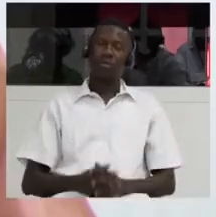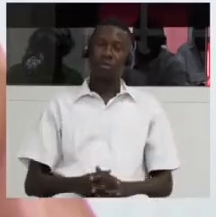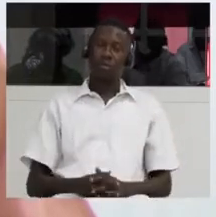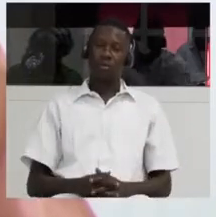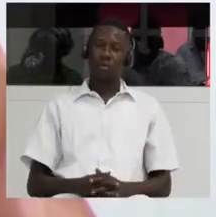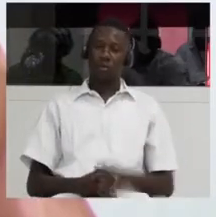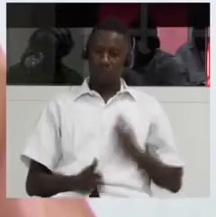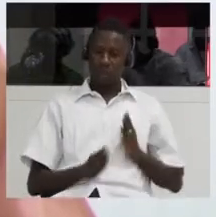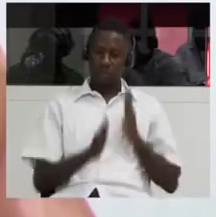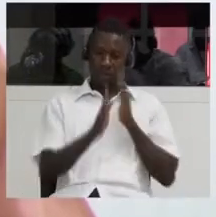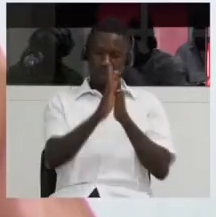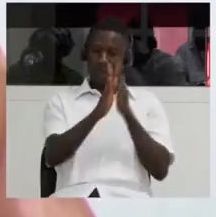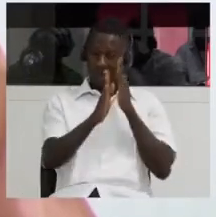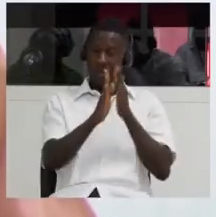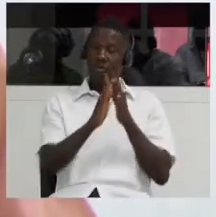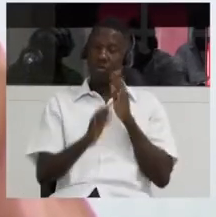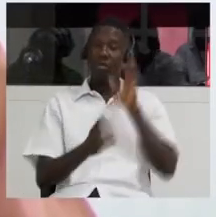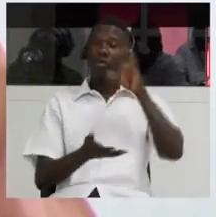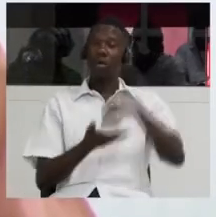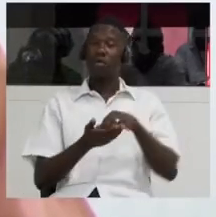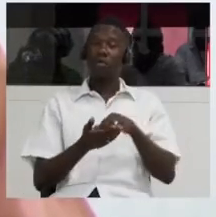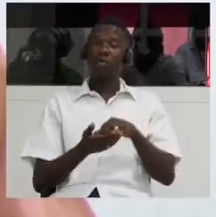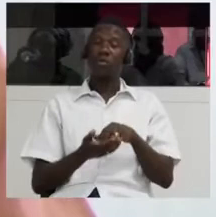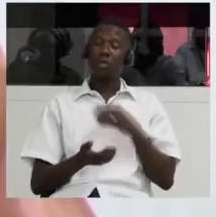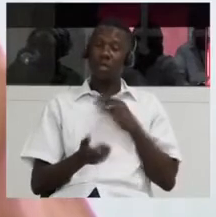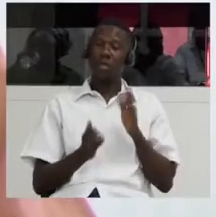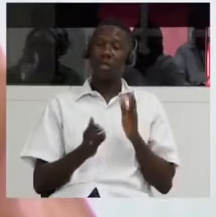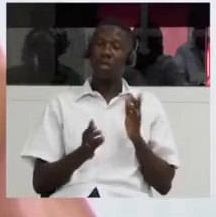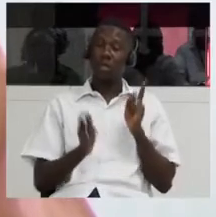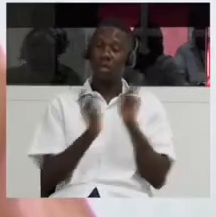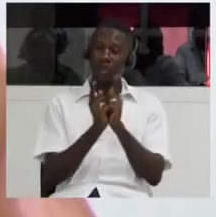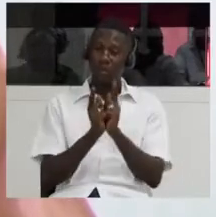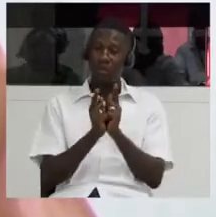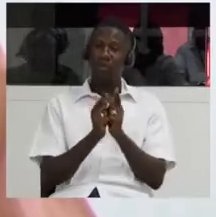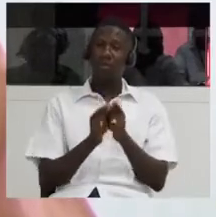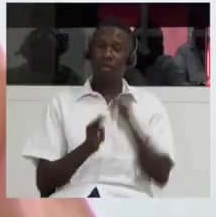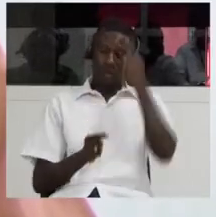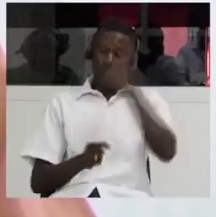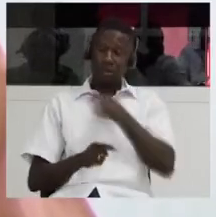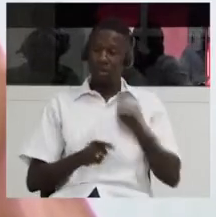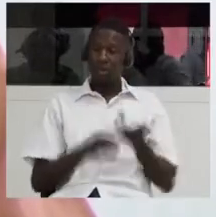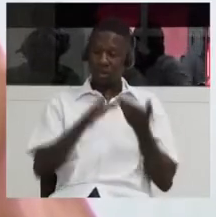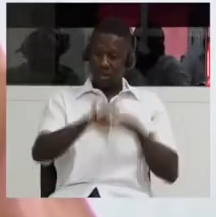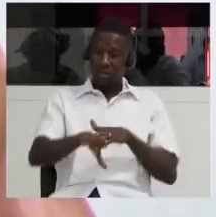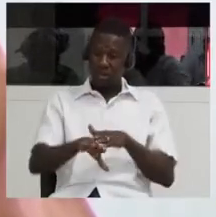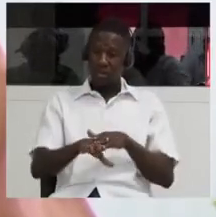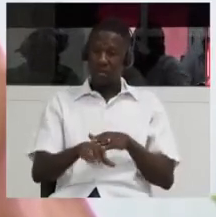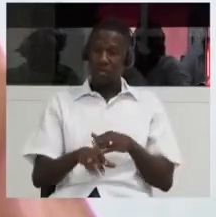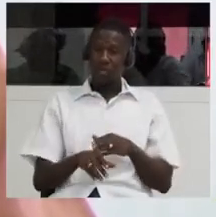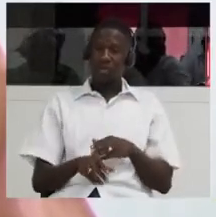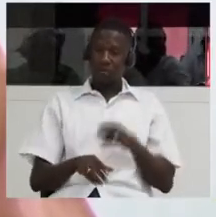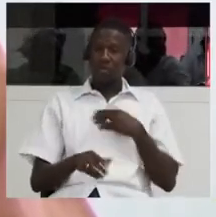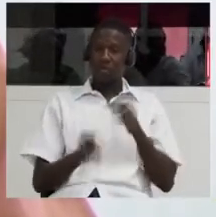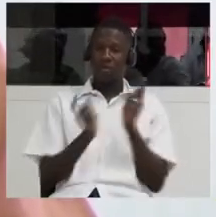and arrived at the grave, the Christian cemetery. We found another batch of